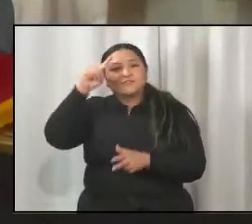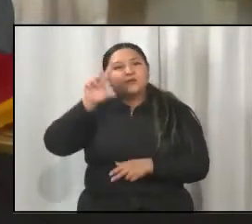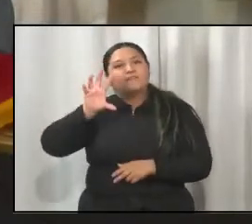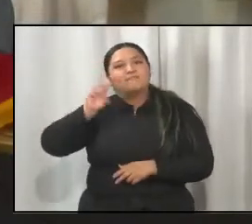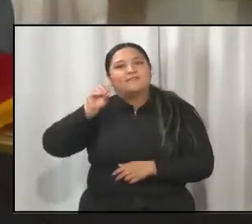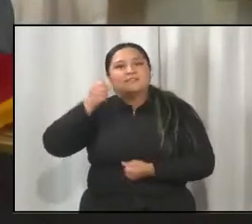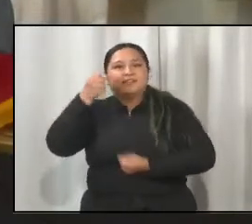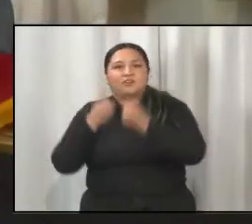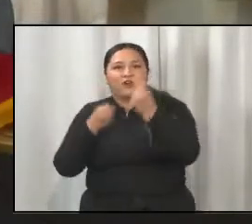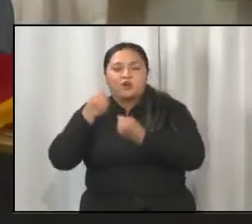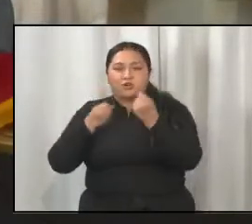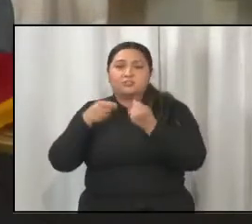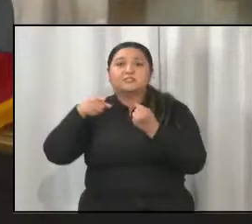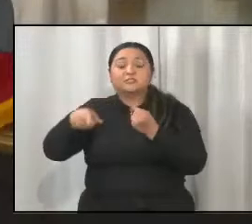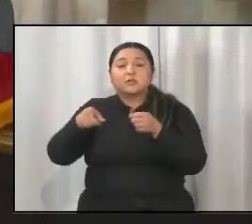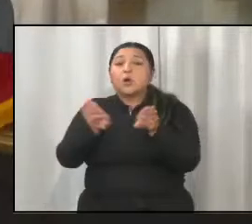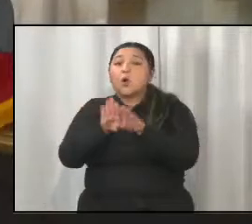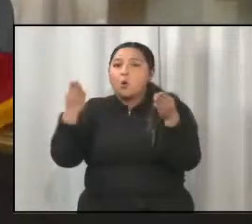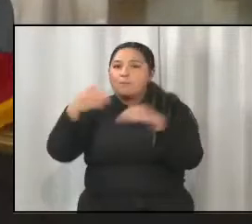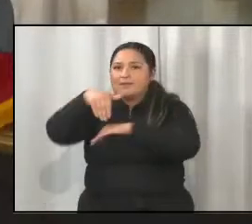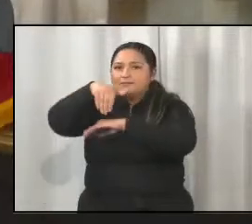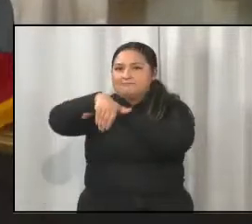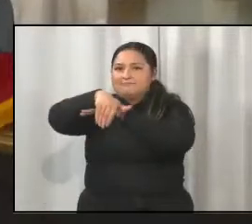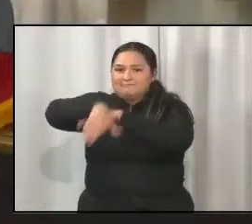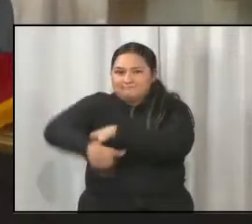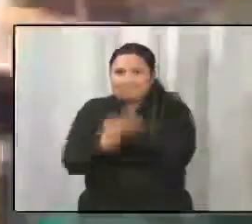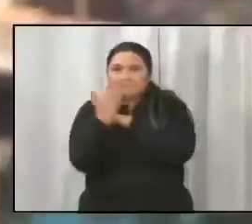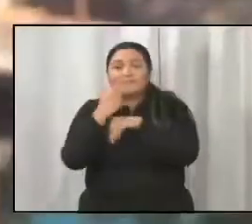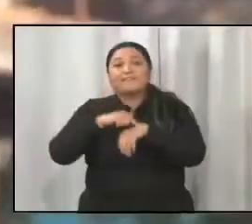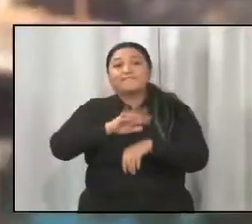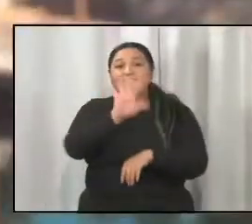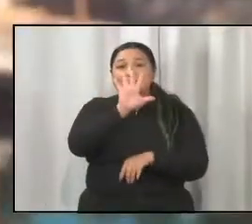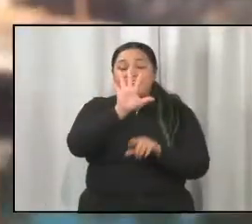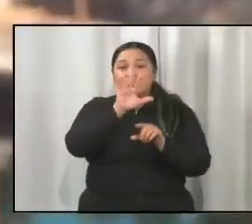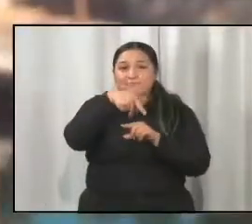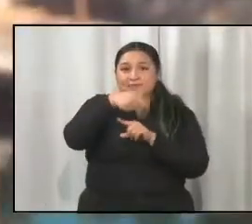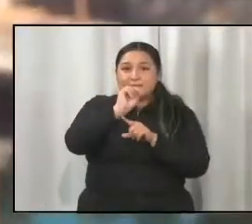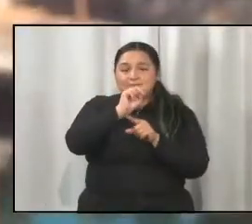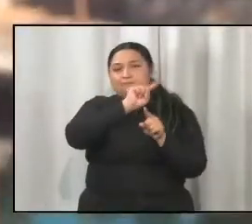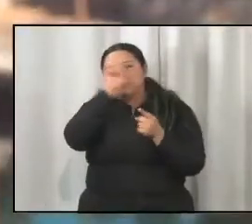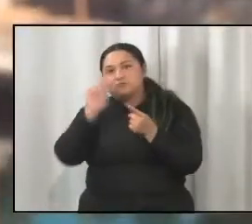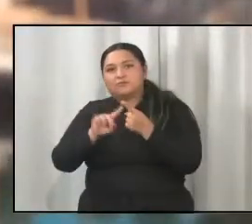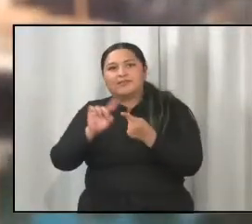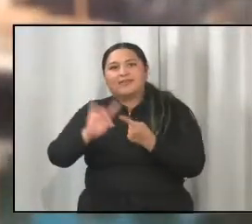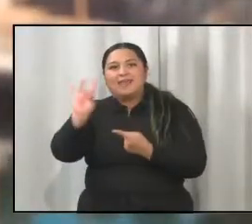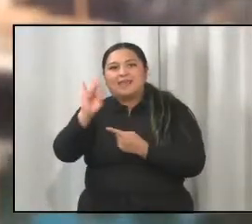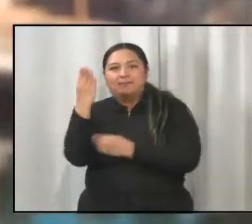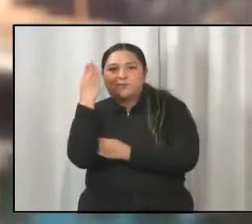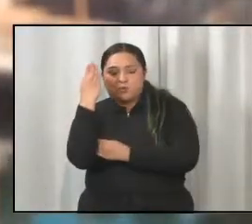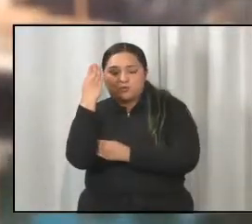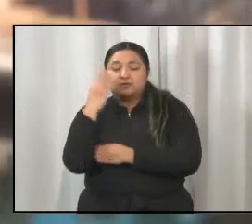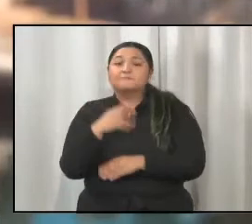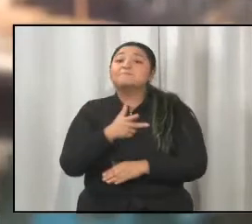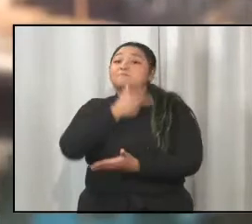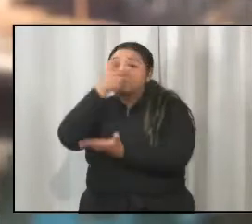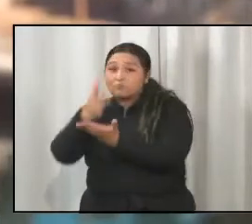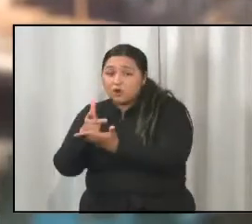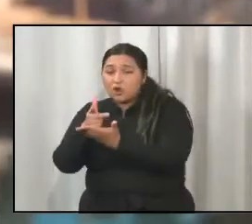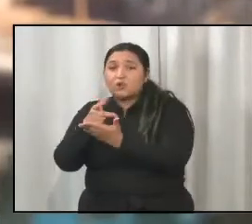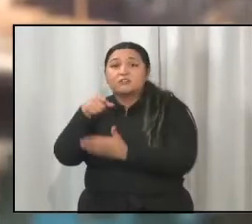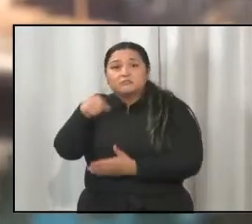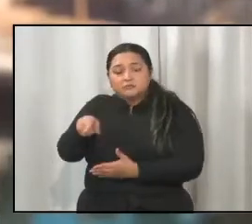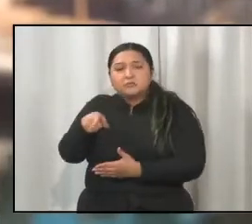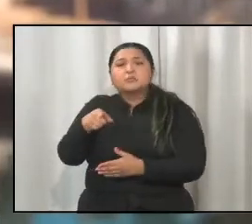people during the nighttime hours from 5 p.m. to 8 a.m. Clients who utilize the site will have access